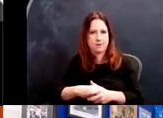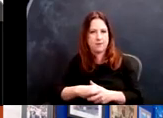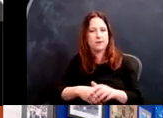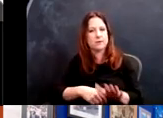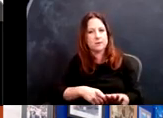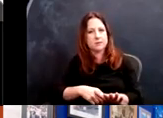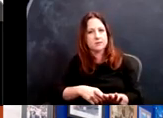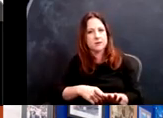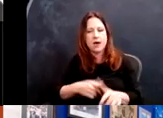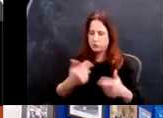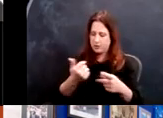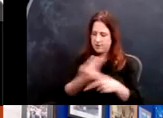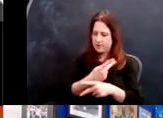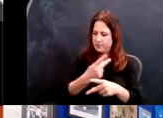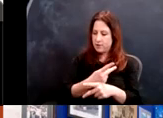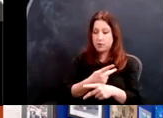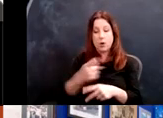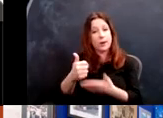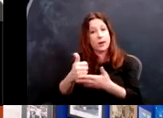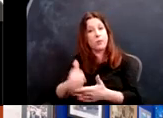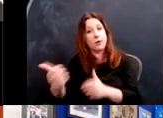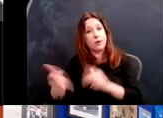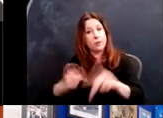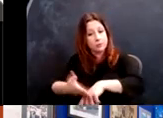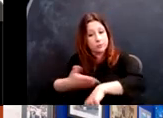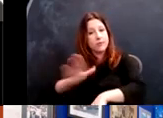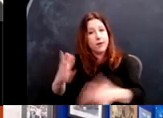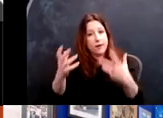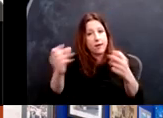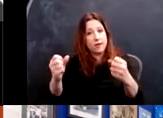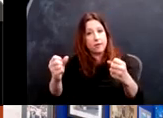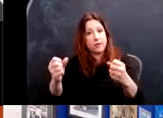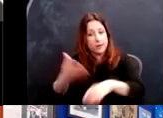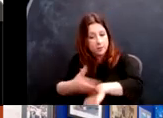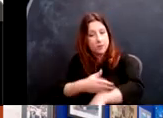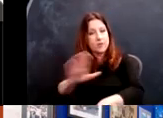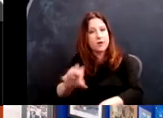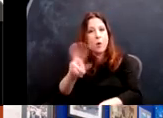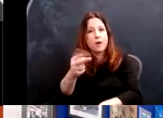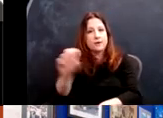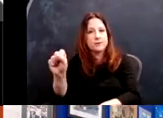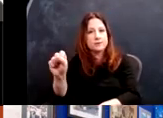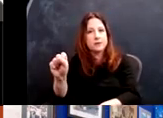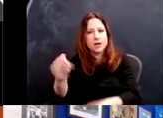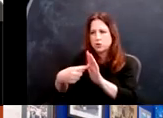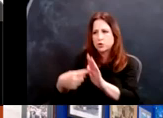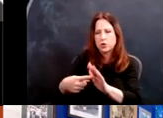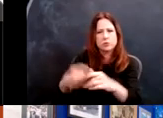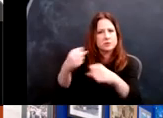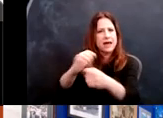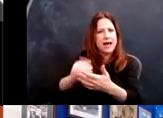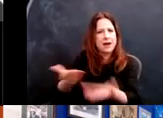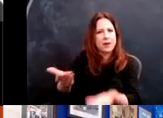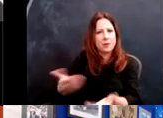people improve their health and wellness, right? And how do you show that?